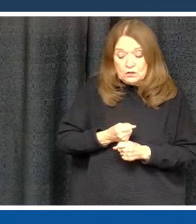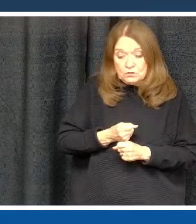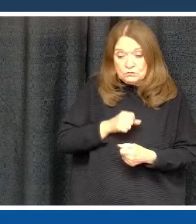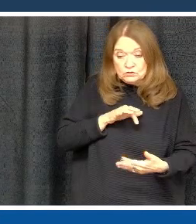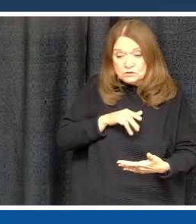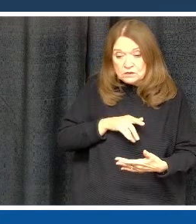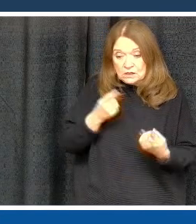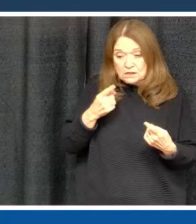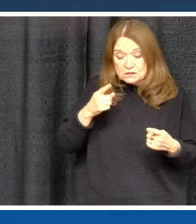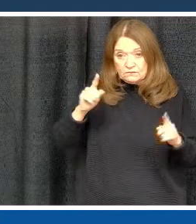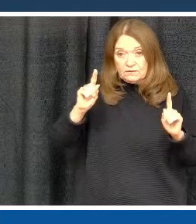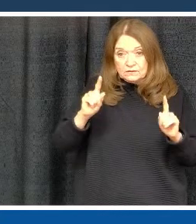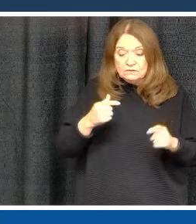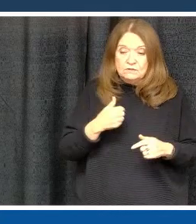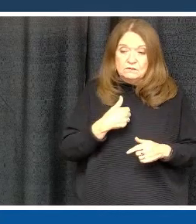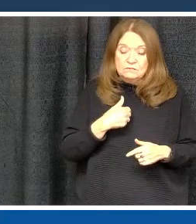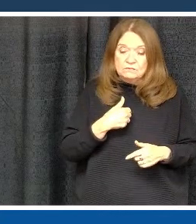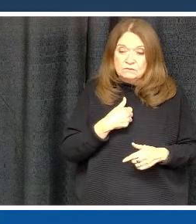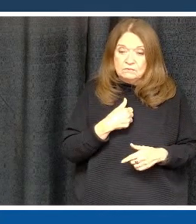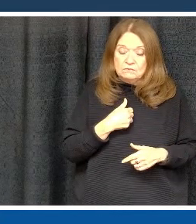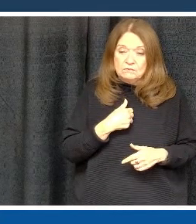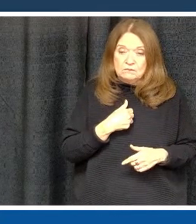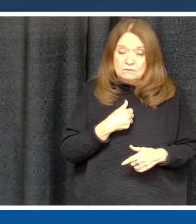effectiveness, I won't sue.